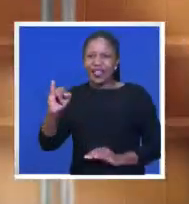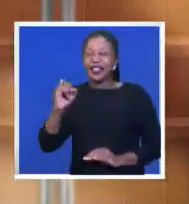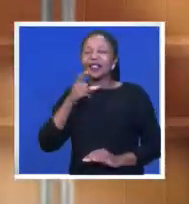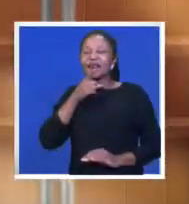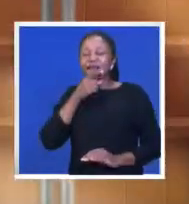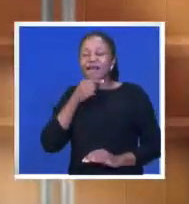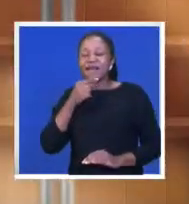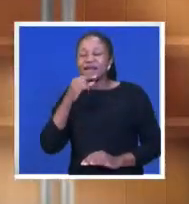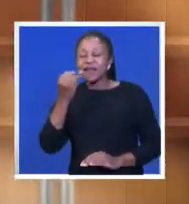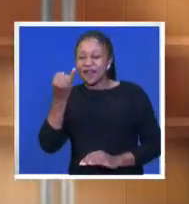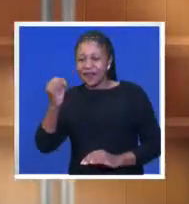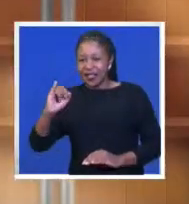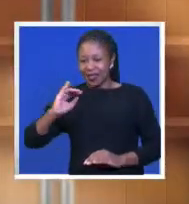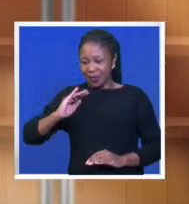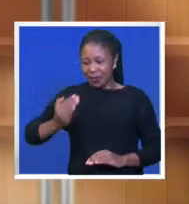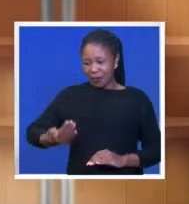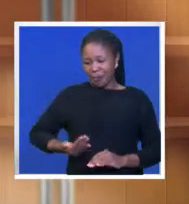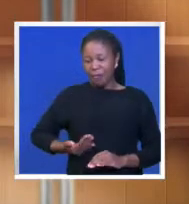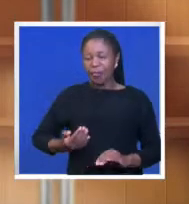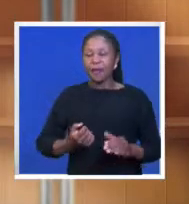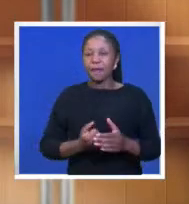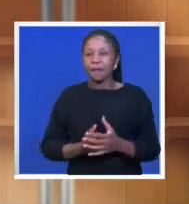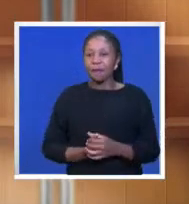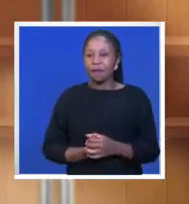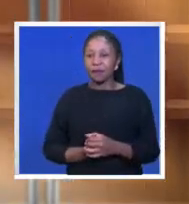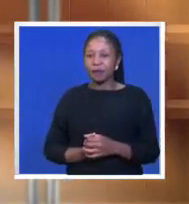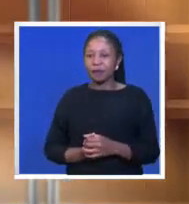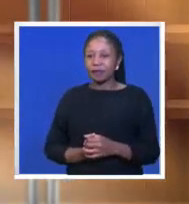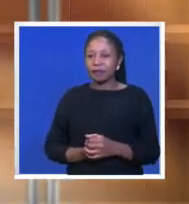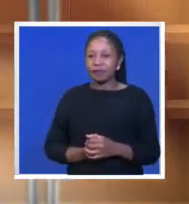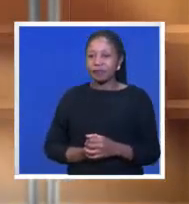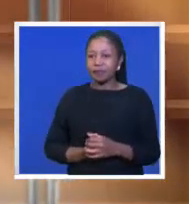any time, please begin your lesson. Thank you, Loretta.